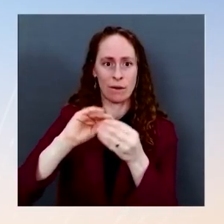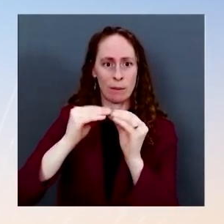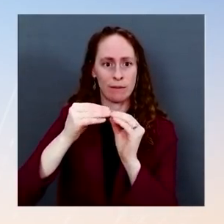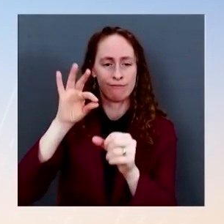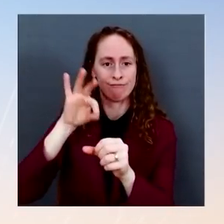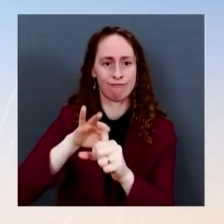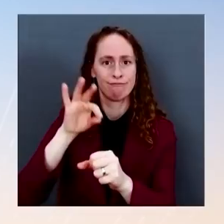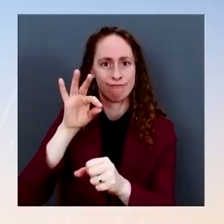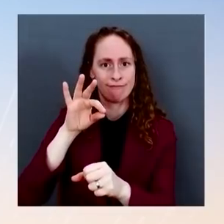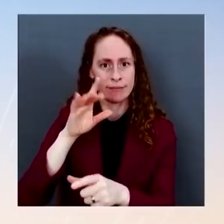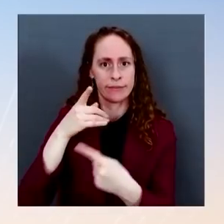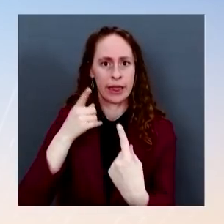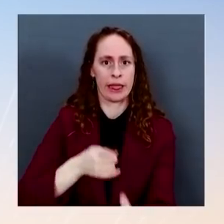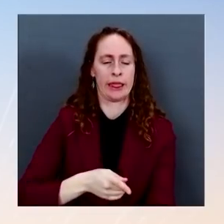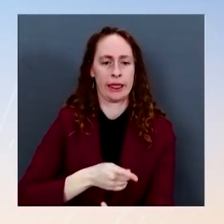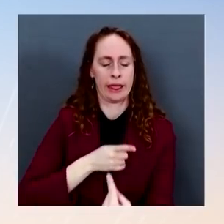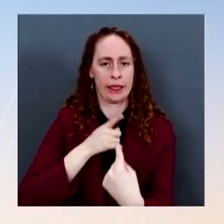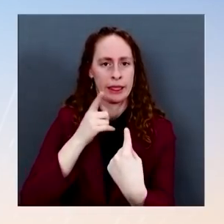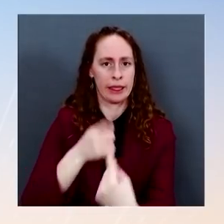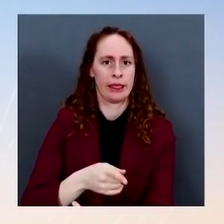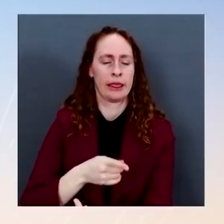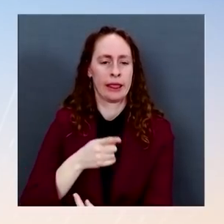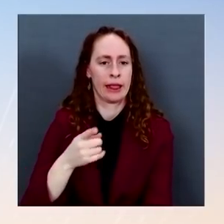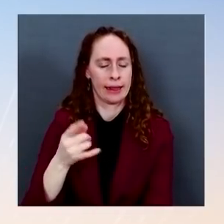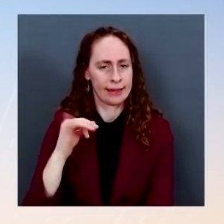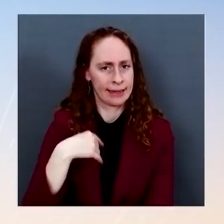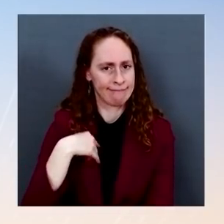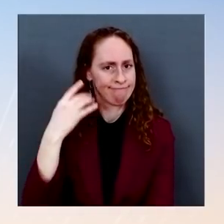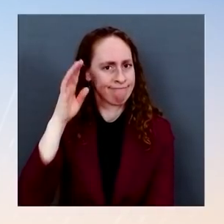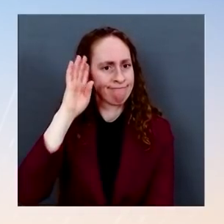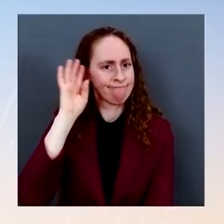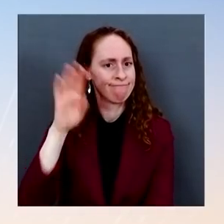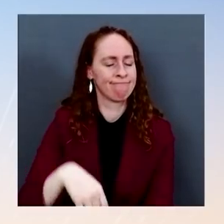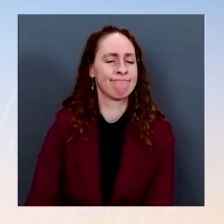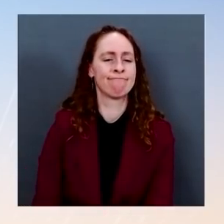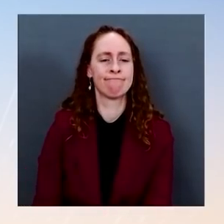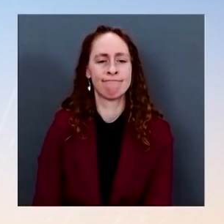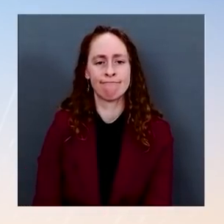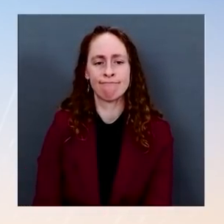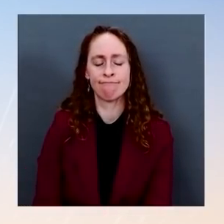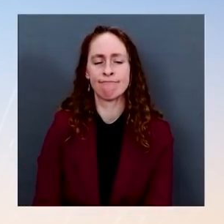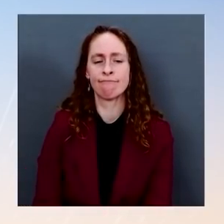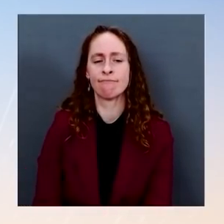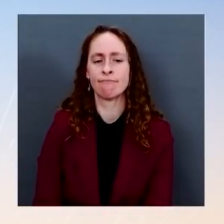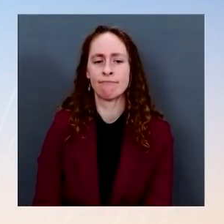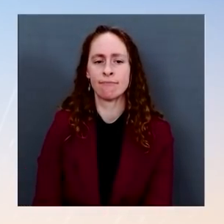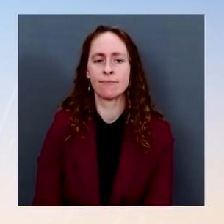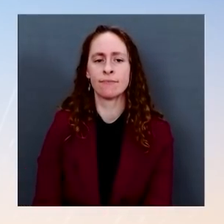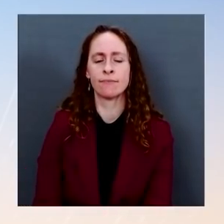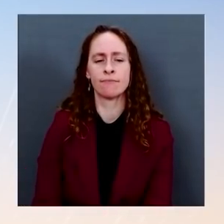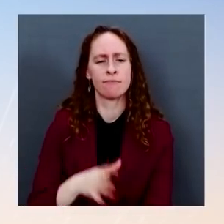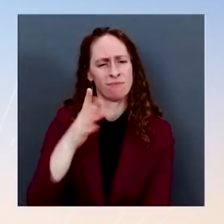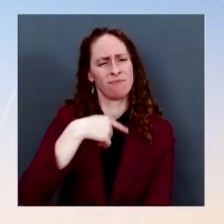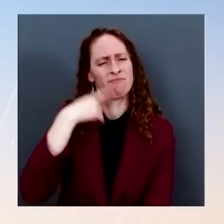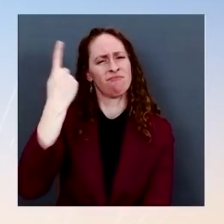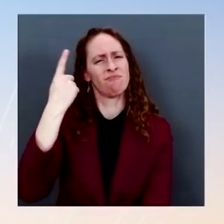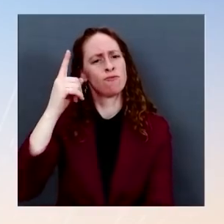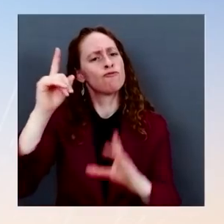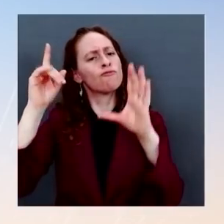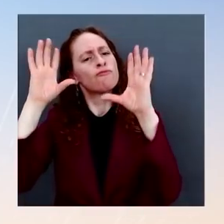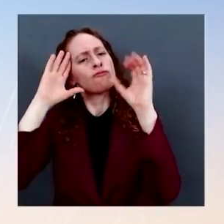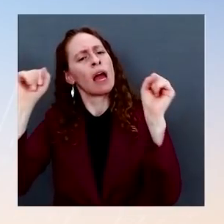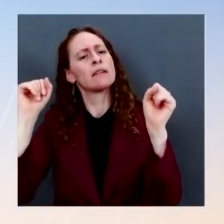is asking for any major policy changes, or excuse me, Manchin's asking for major policy changes to be bipartisan. So why